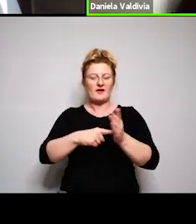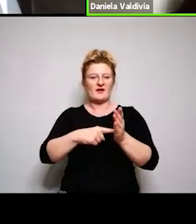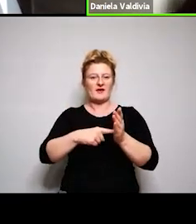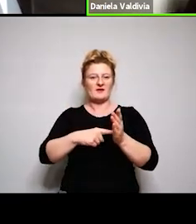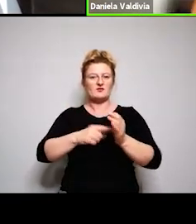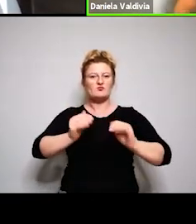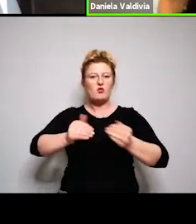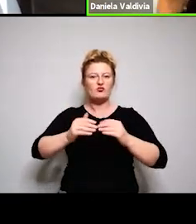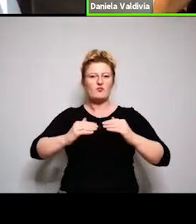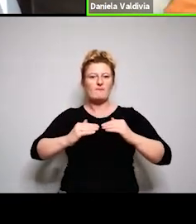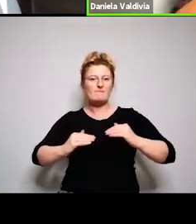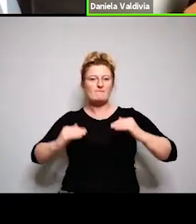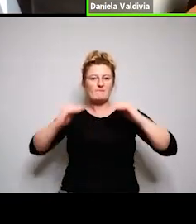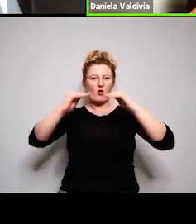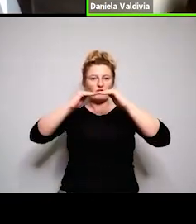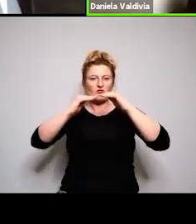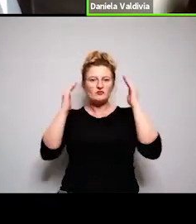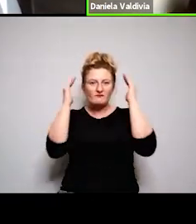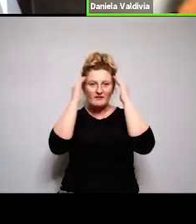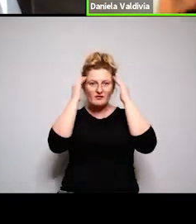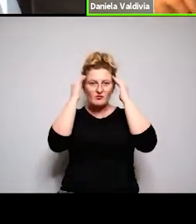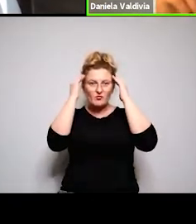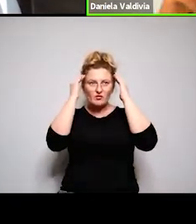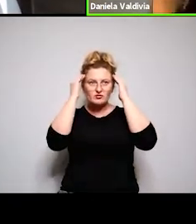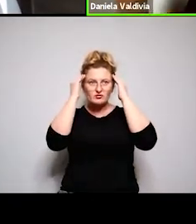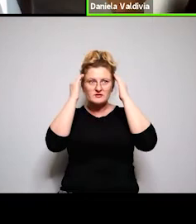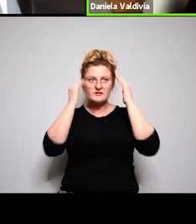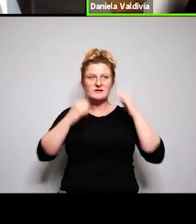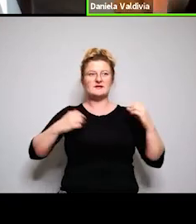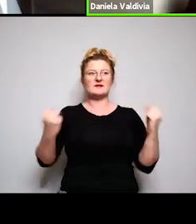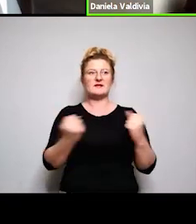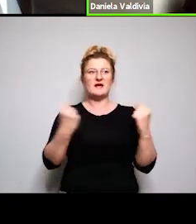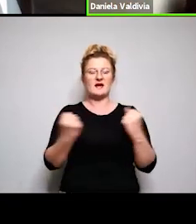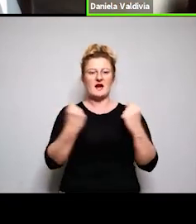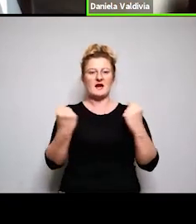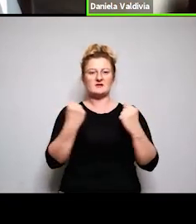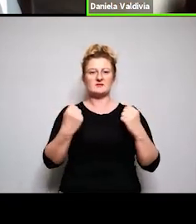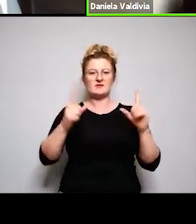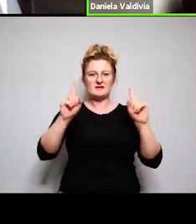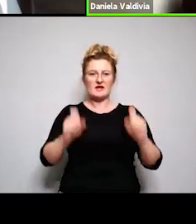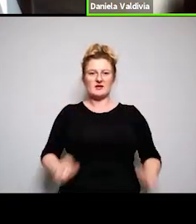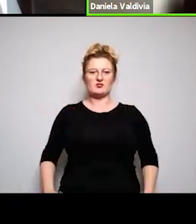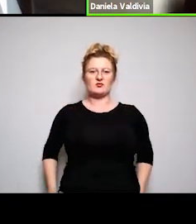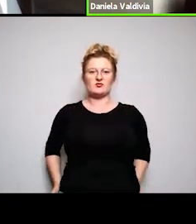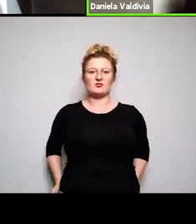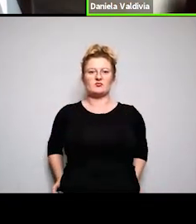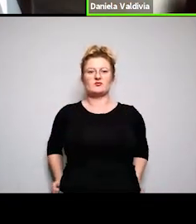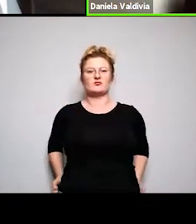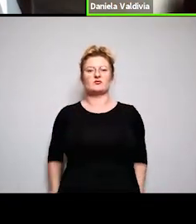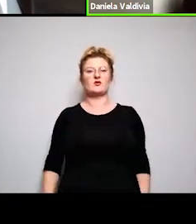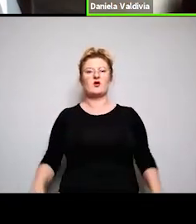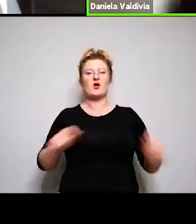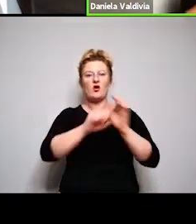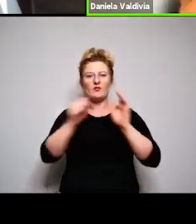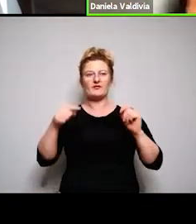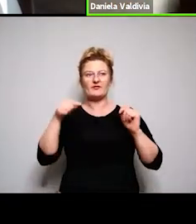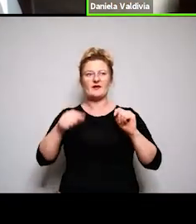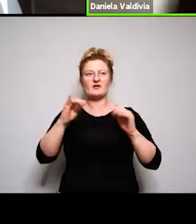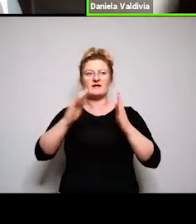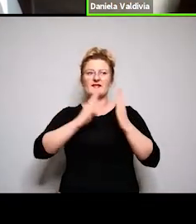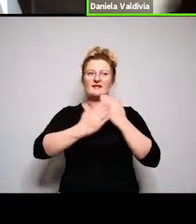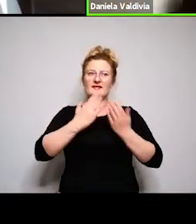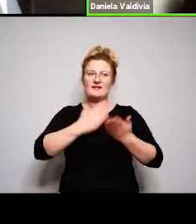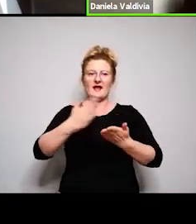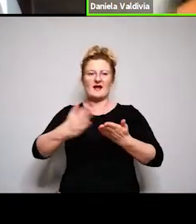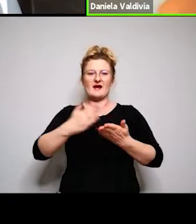we started like just going further, like no longer 12 years old children, but just 14